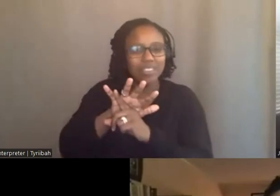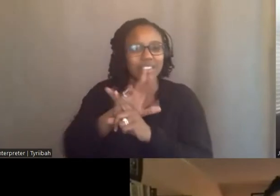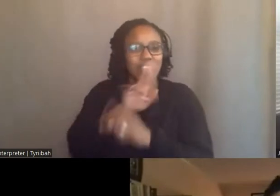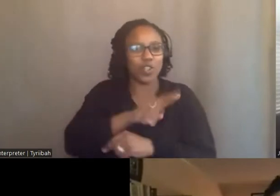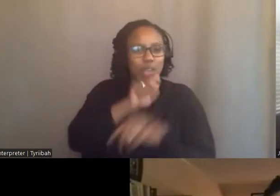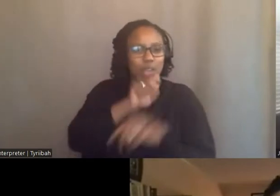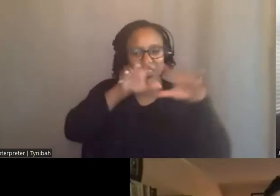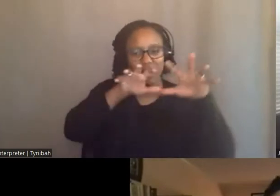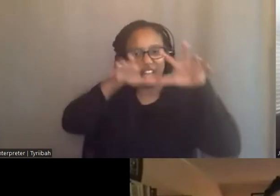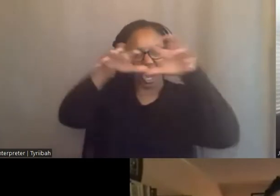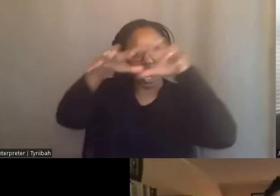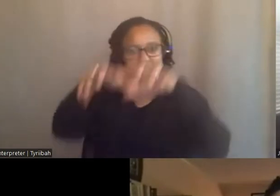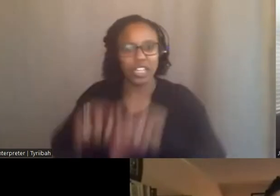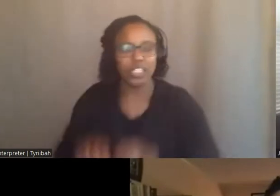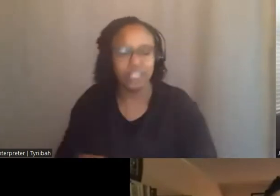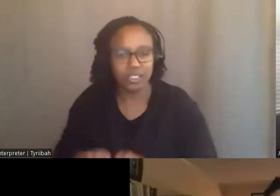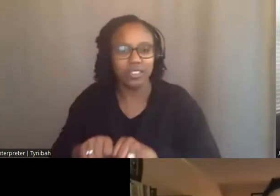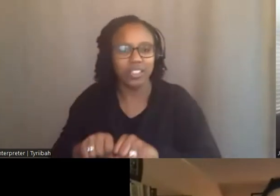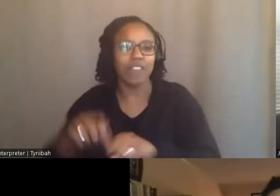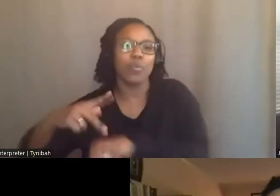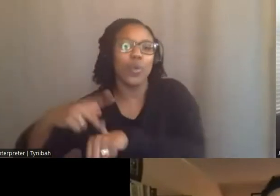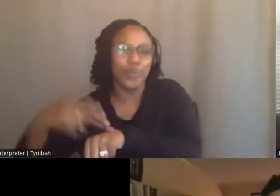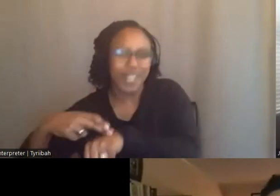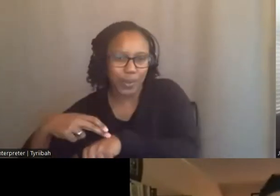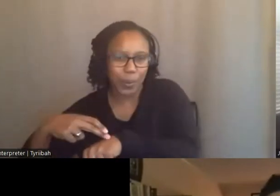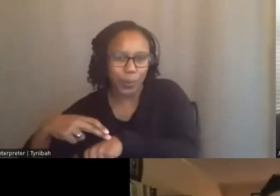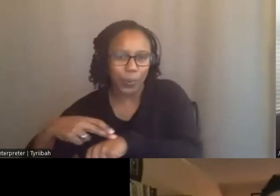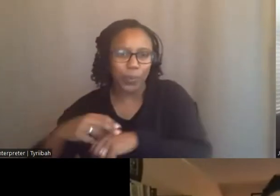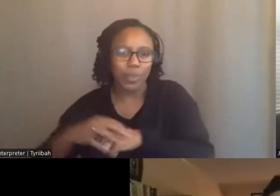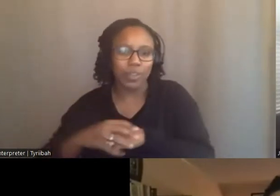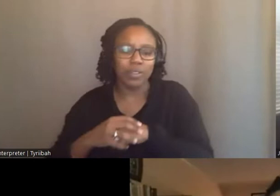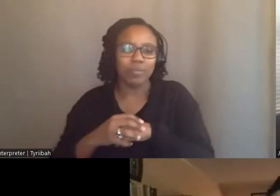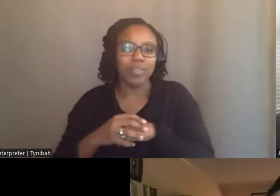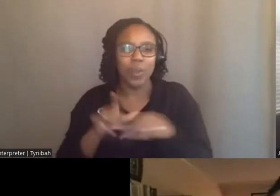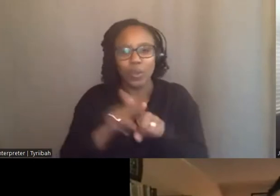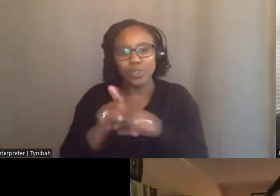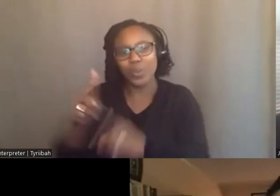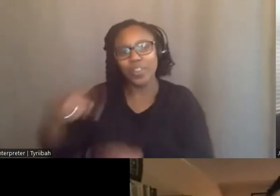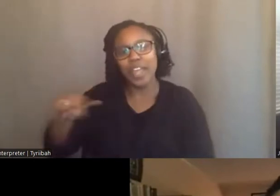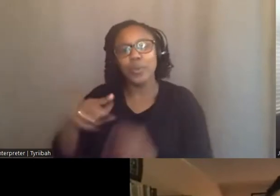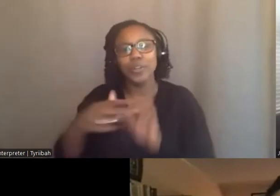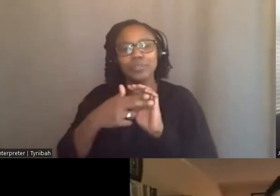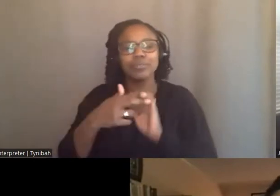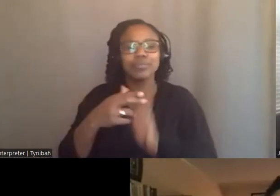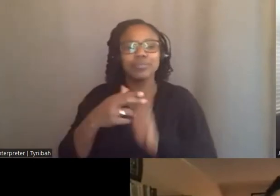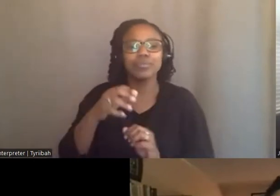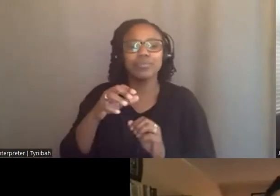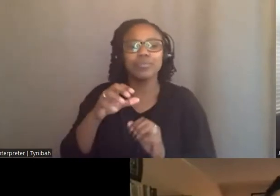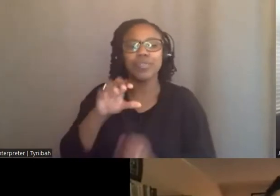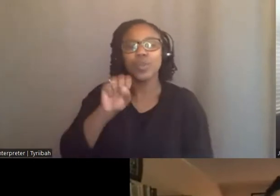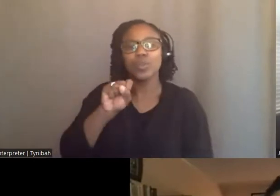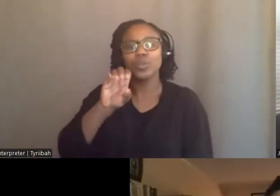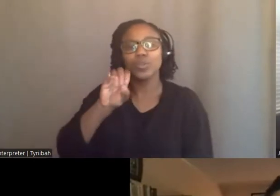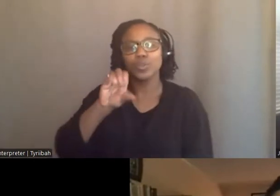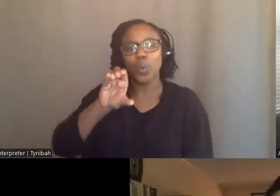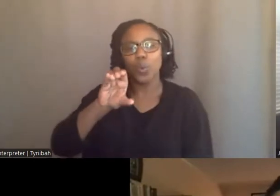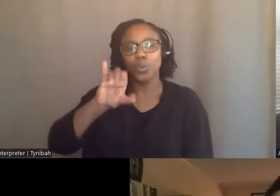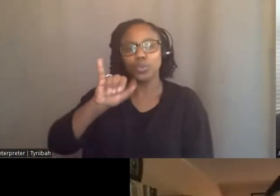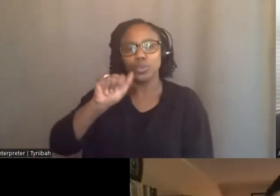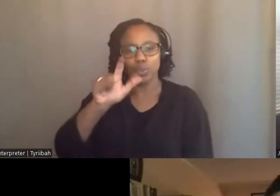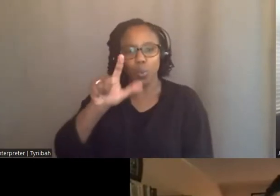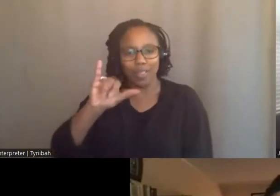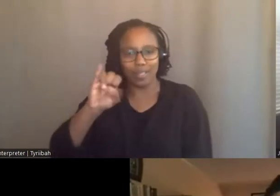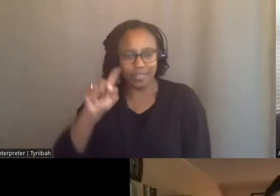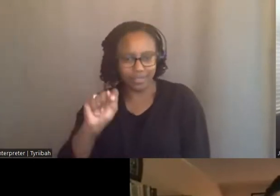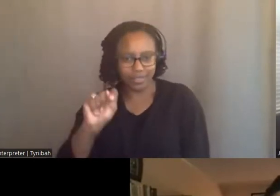island of Puerto Rico. They were also socialists who believed that we should build a society organized around